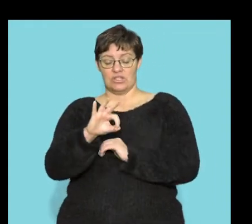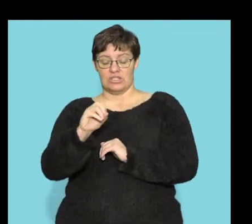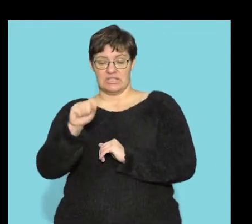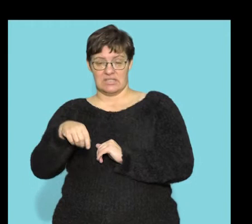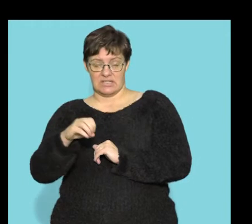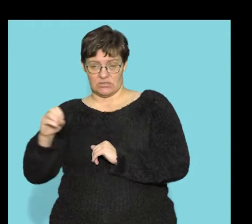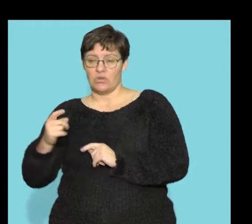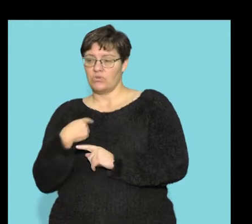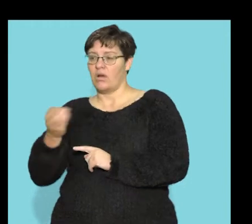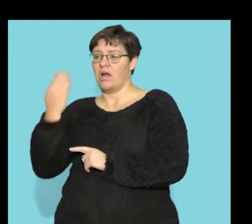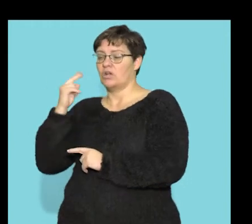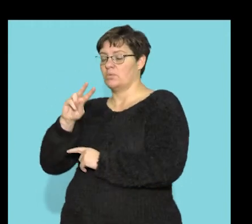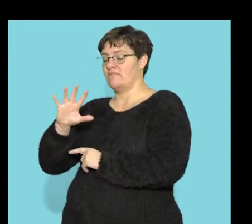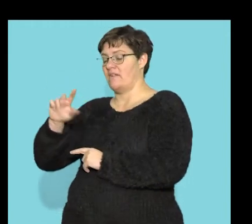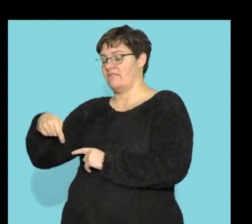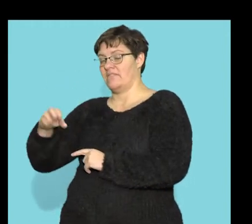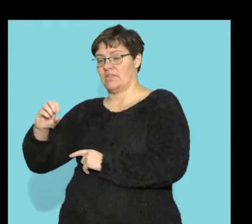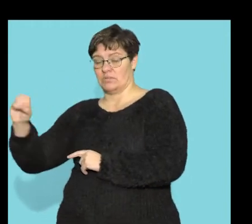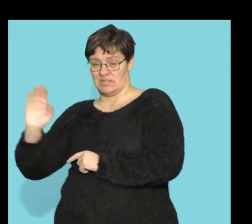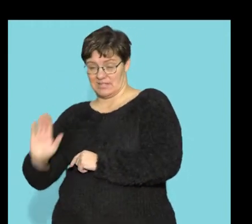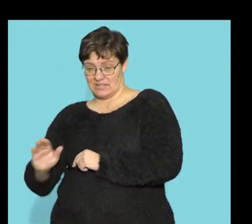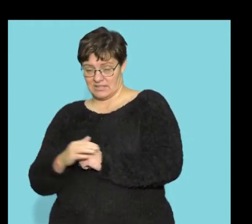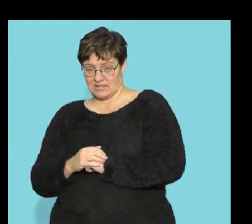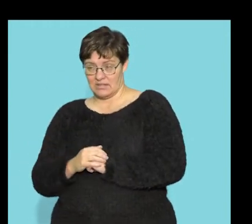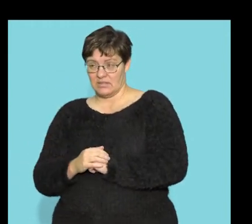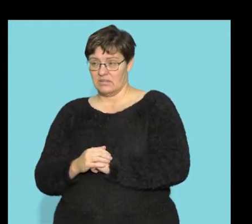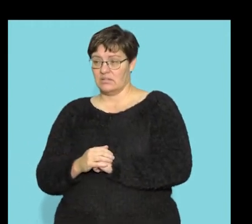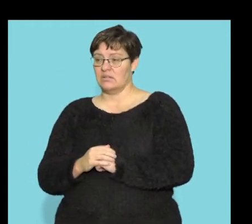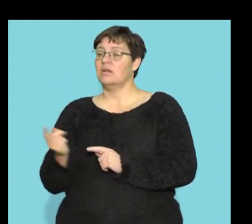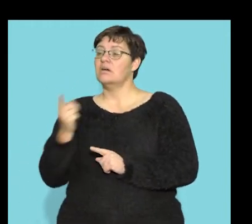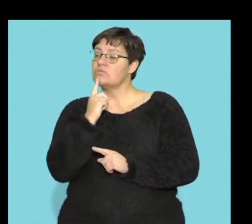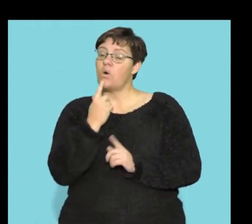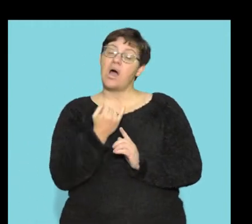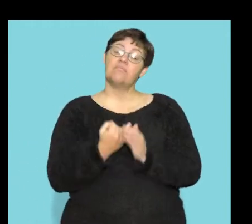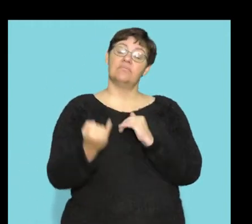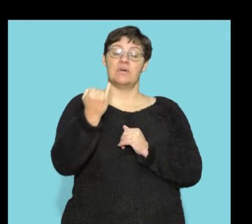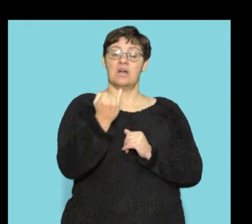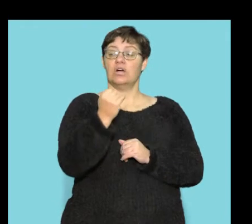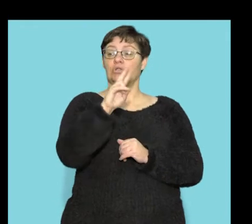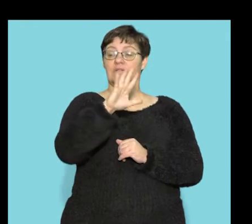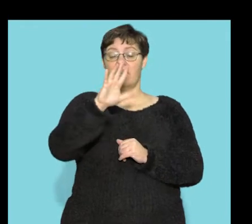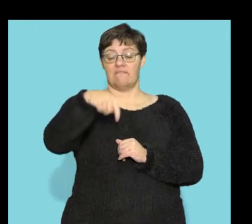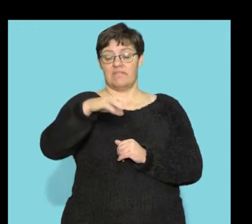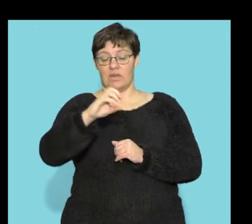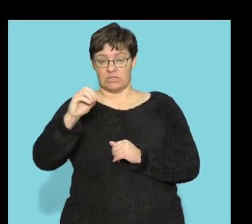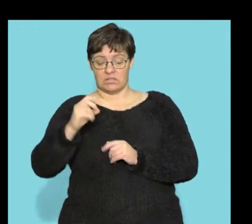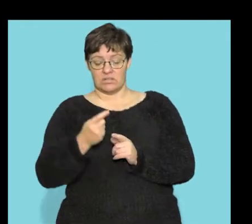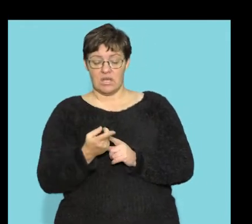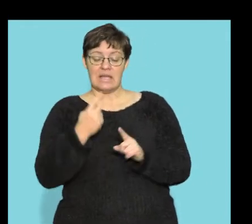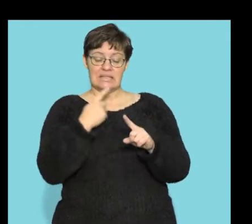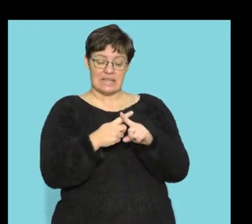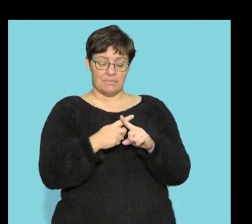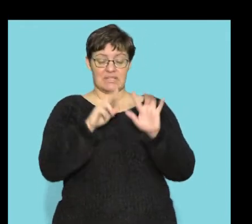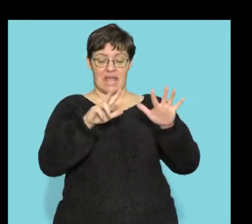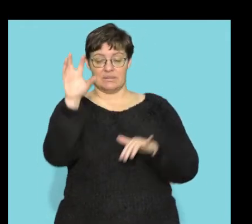of 25,000. So therefore, if we work out our interest on the initial investment, it's your 25,000 times the